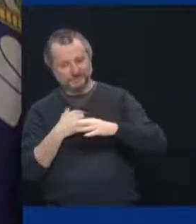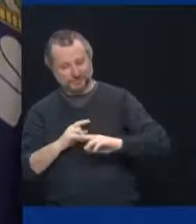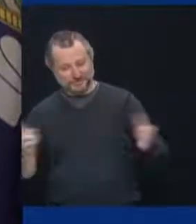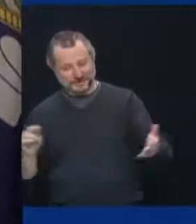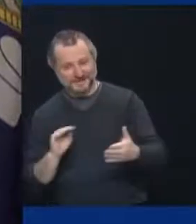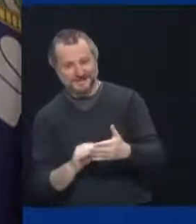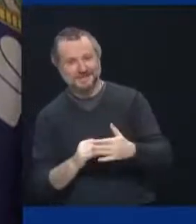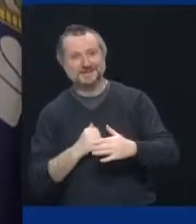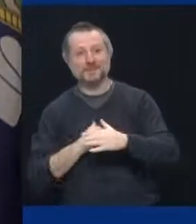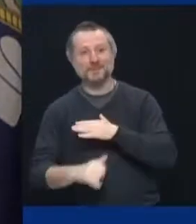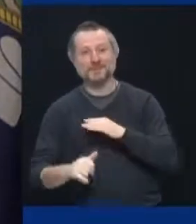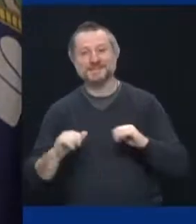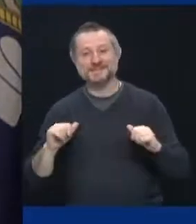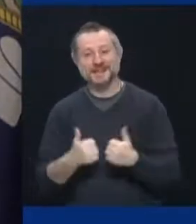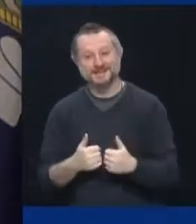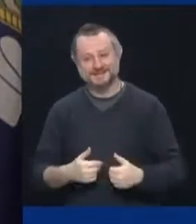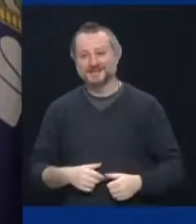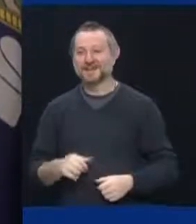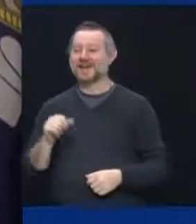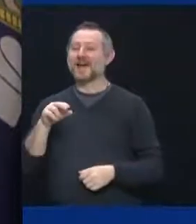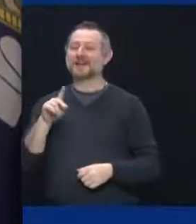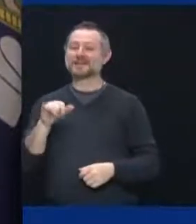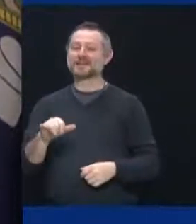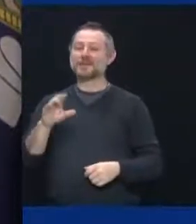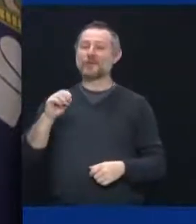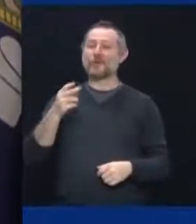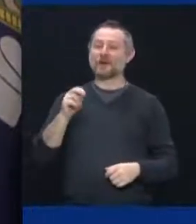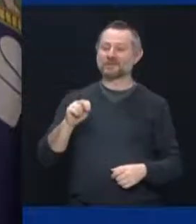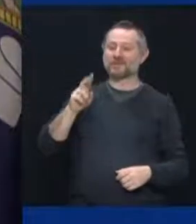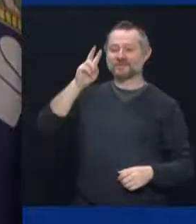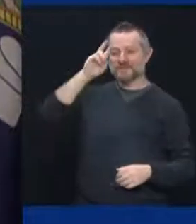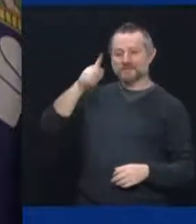And Andy Cohen, the Vice Chairman of the Mets,